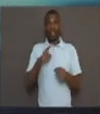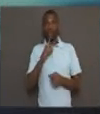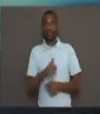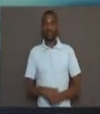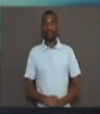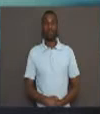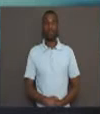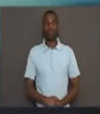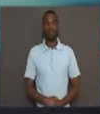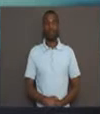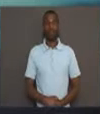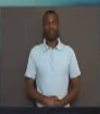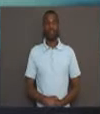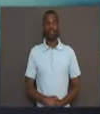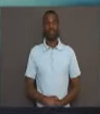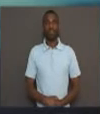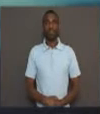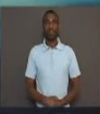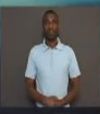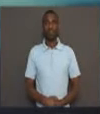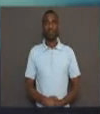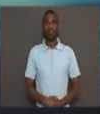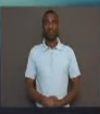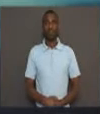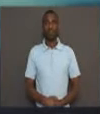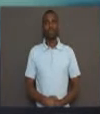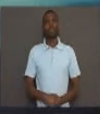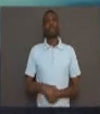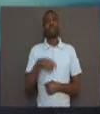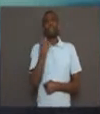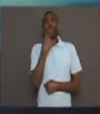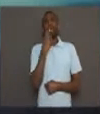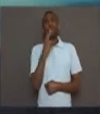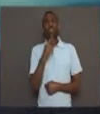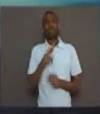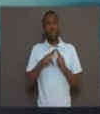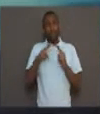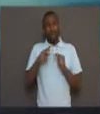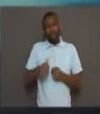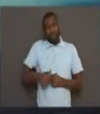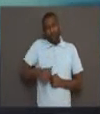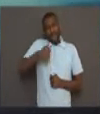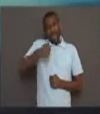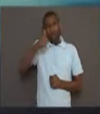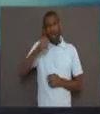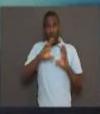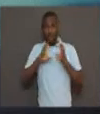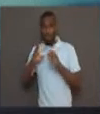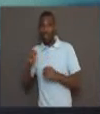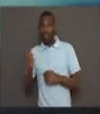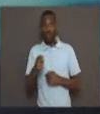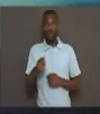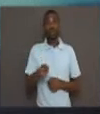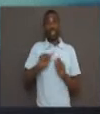What are the key components of an alternating current